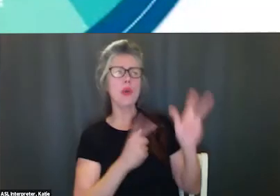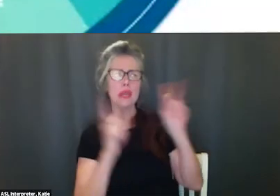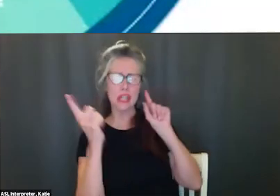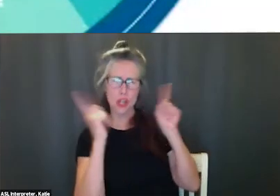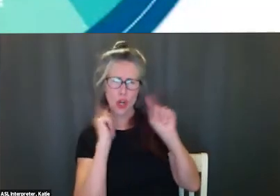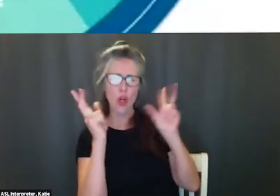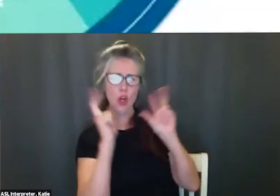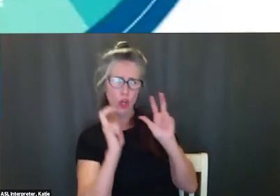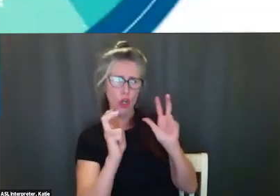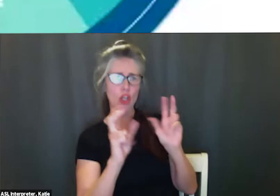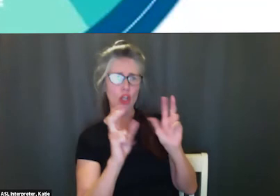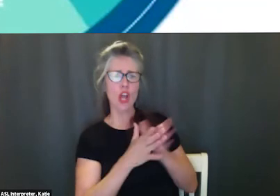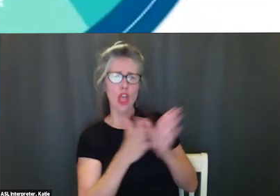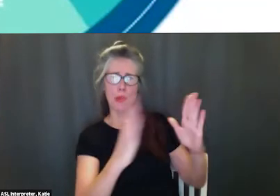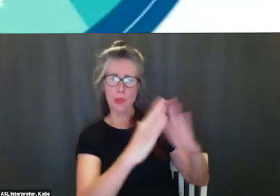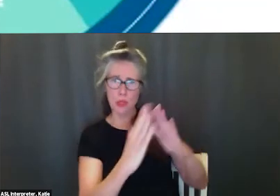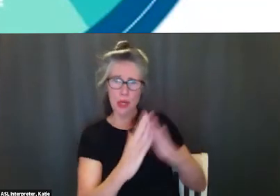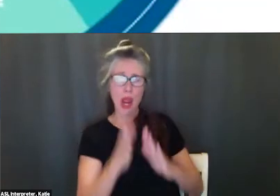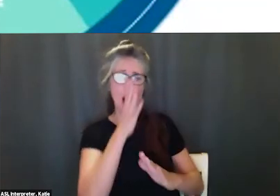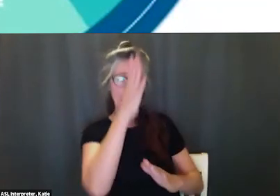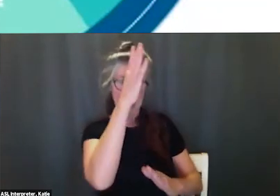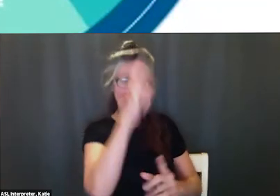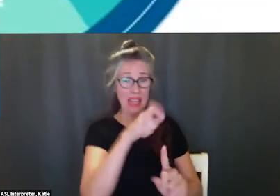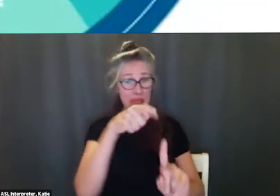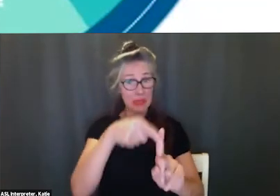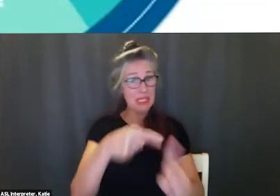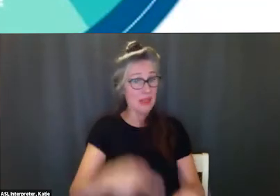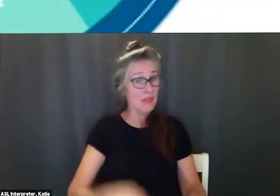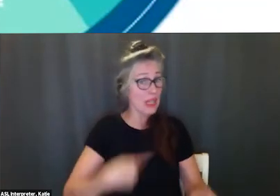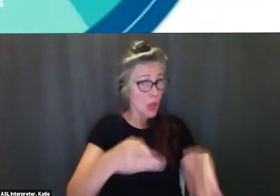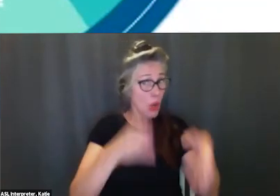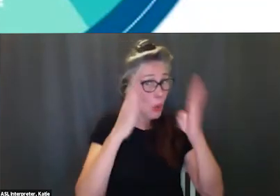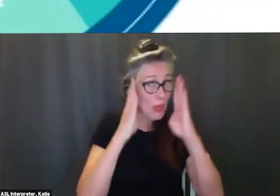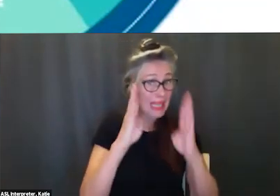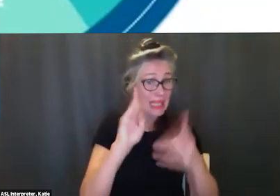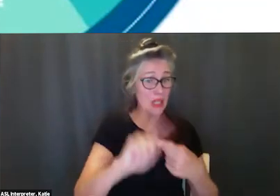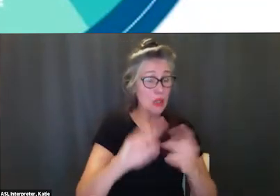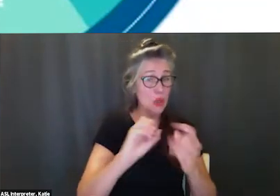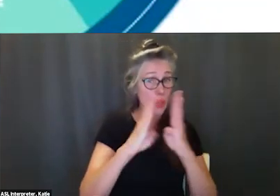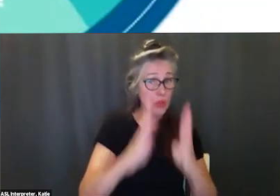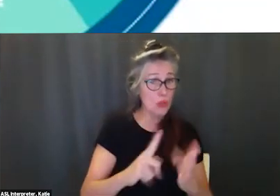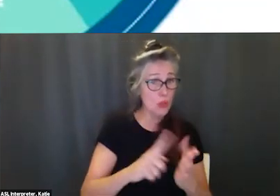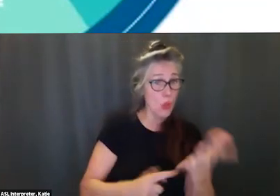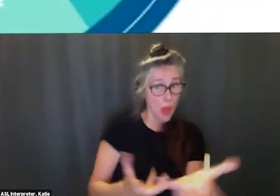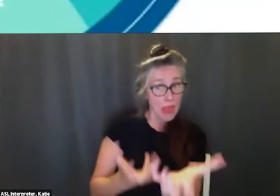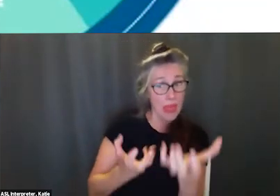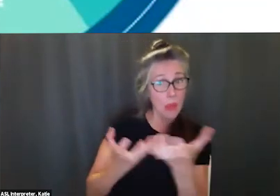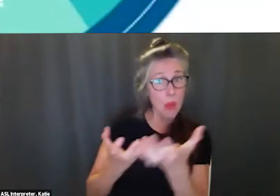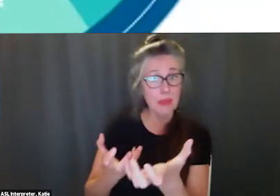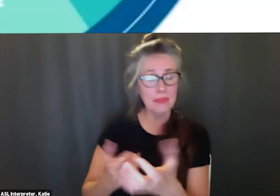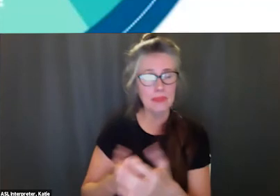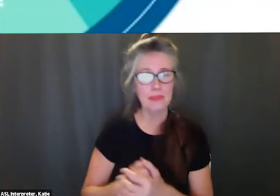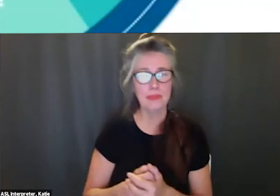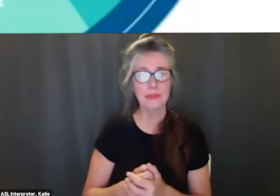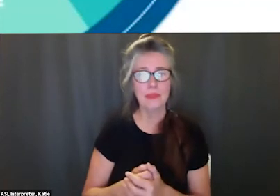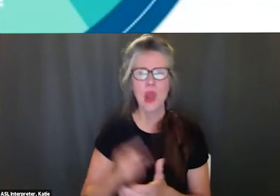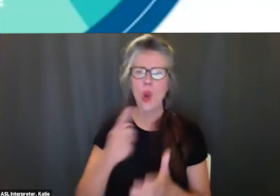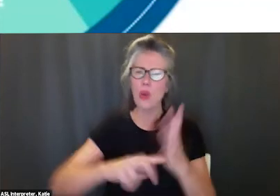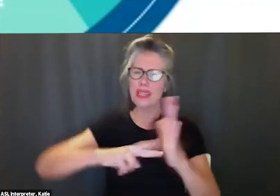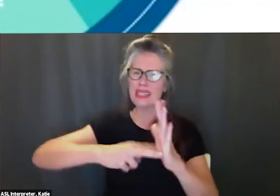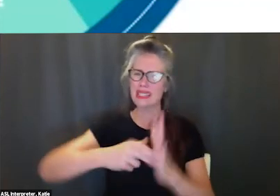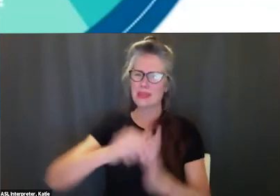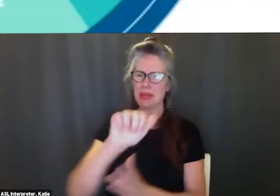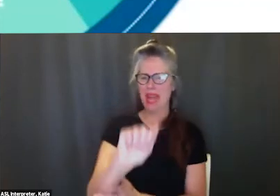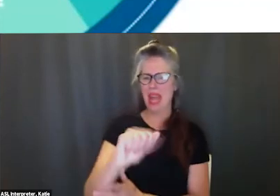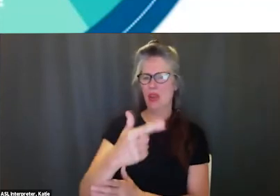our parents, and specifically our students. So with that, let's take a look at what this means, A through G. What does A